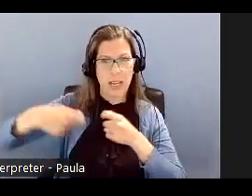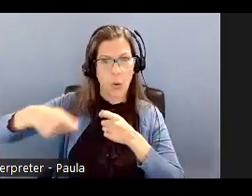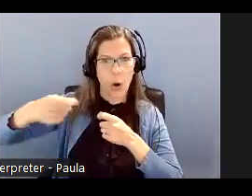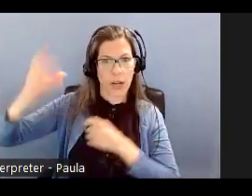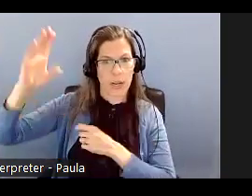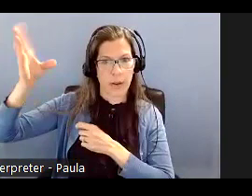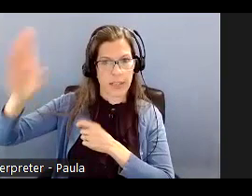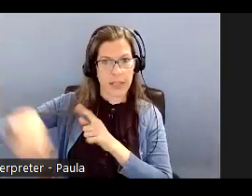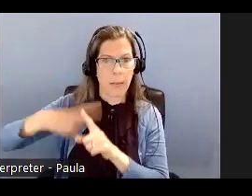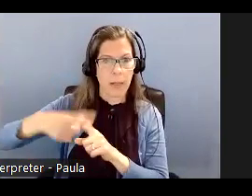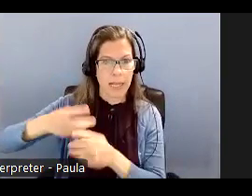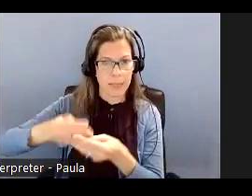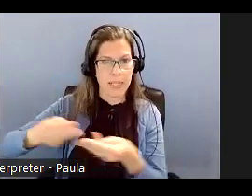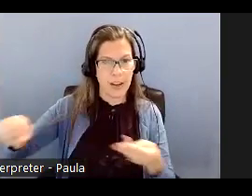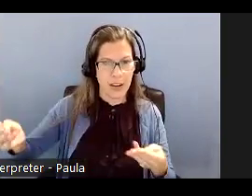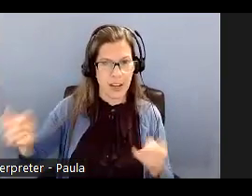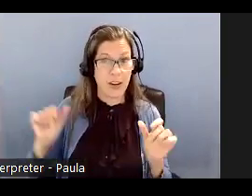well as the materials.